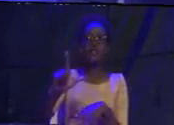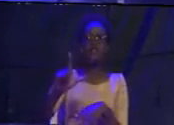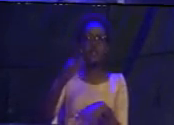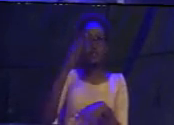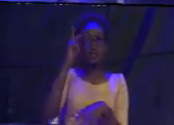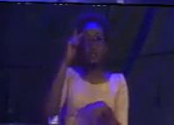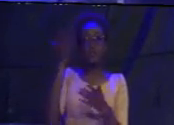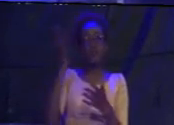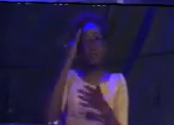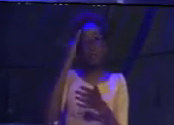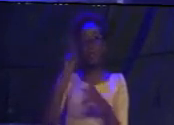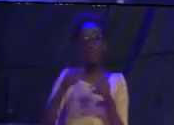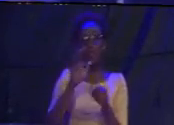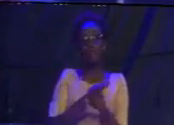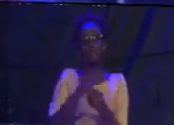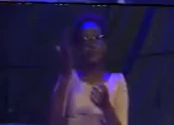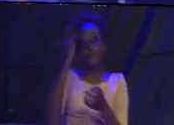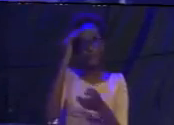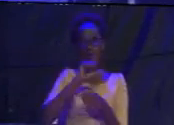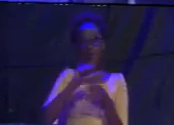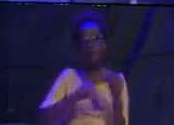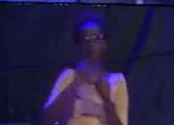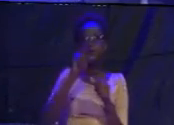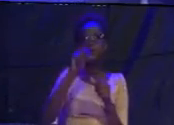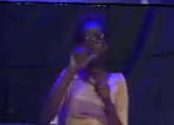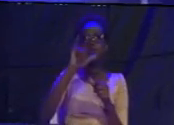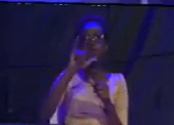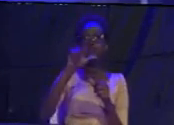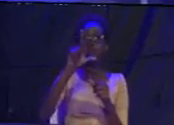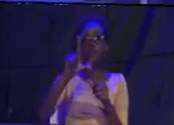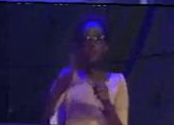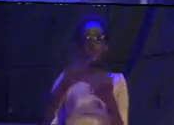The river Nile is known more than Tigris and other rivers.